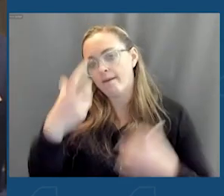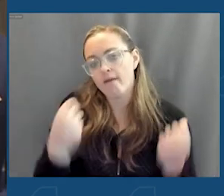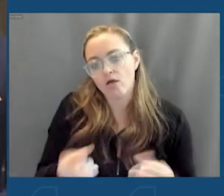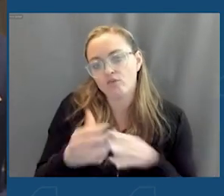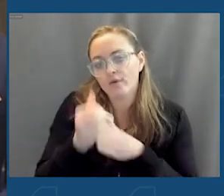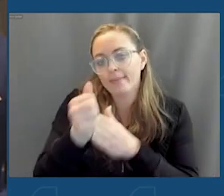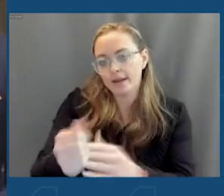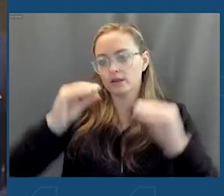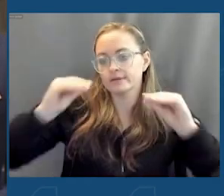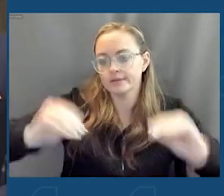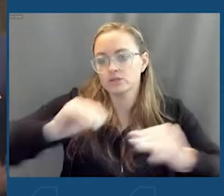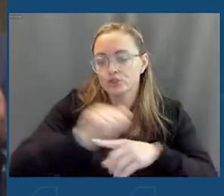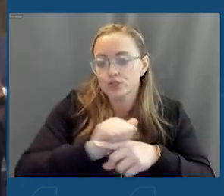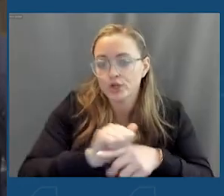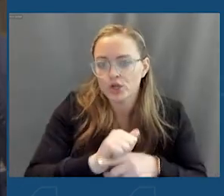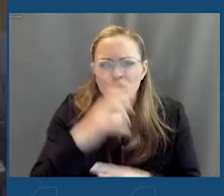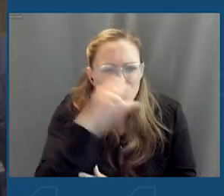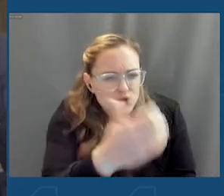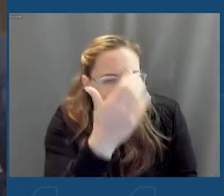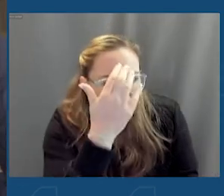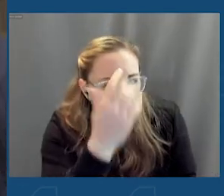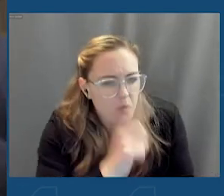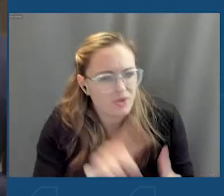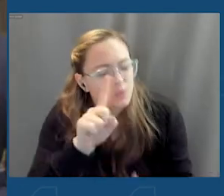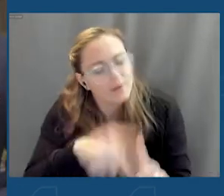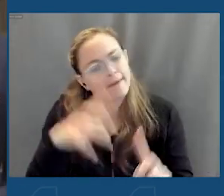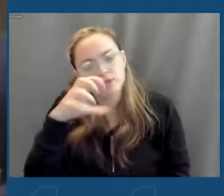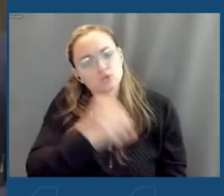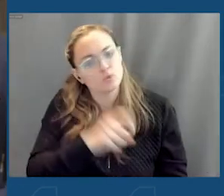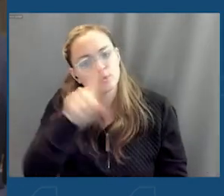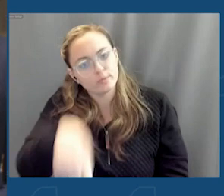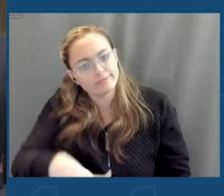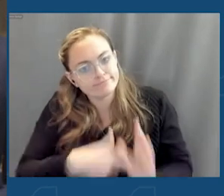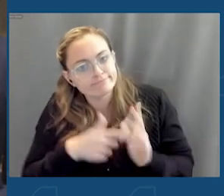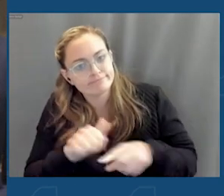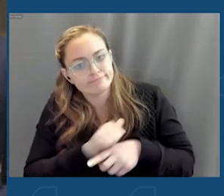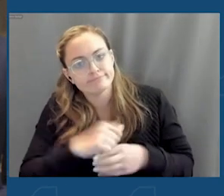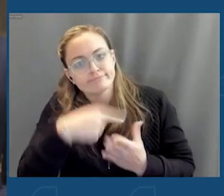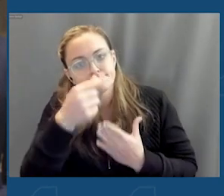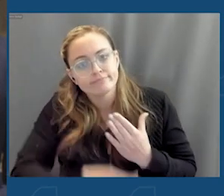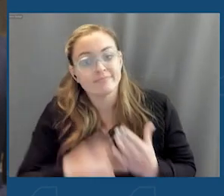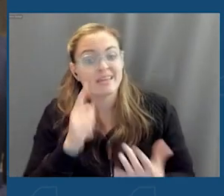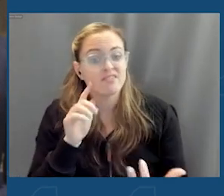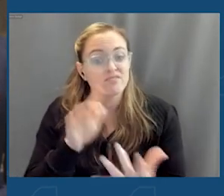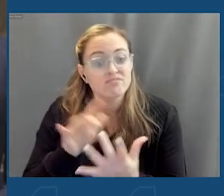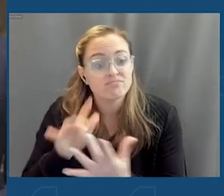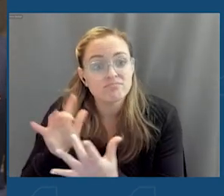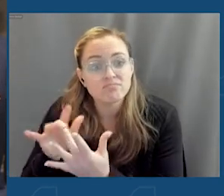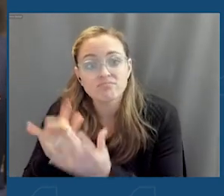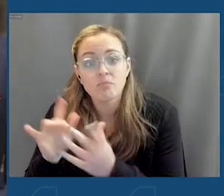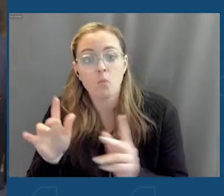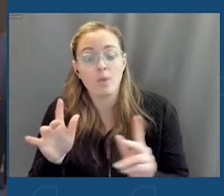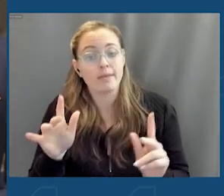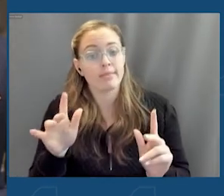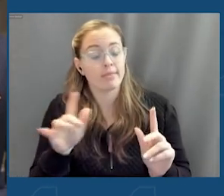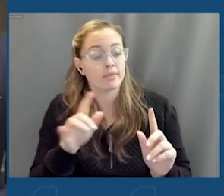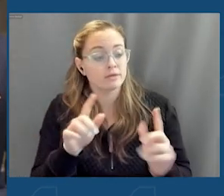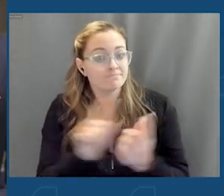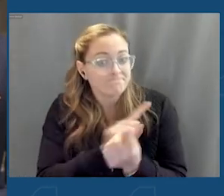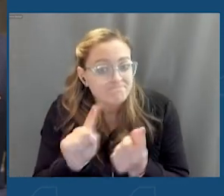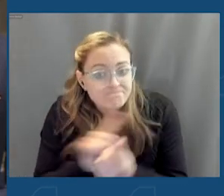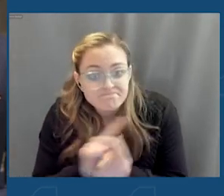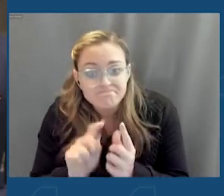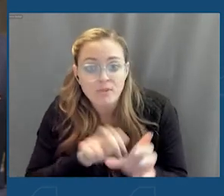assume they know, but don't assume that. You have to have a training program so everyone who comes in contact with our passengers knows how to respond